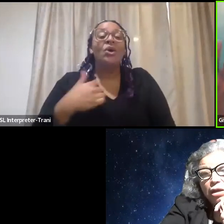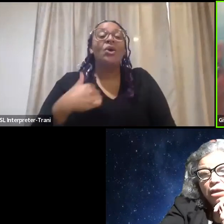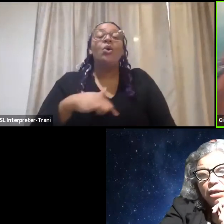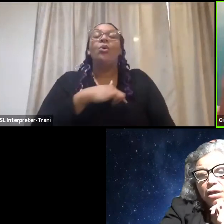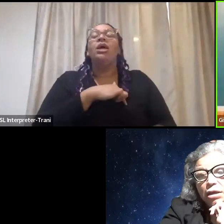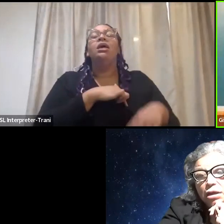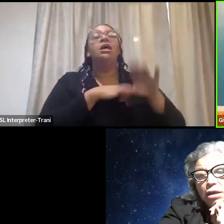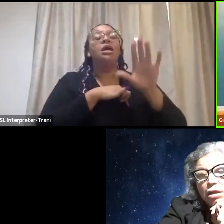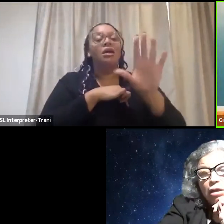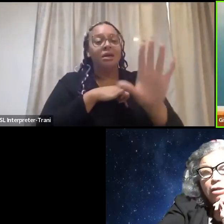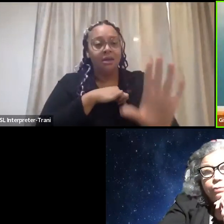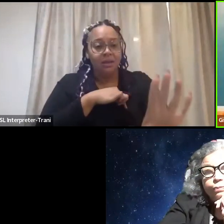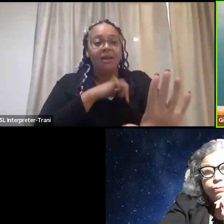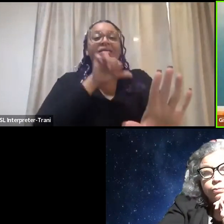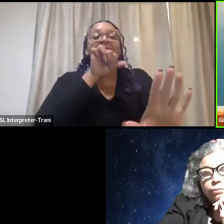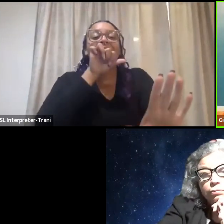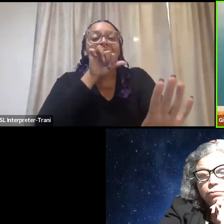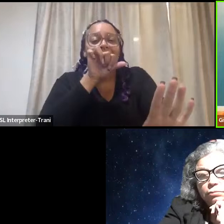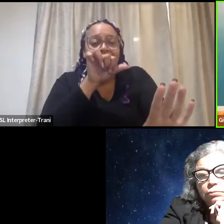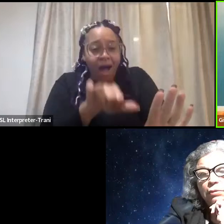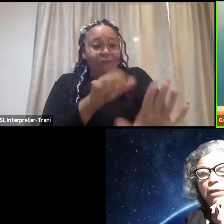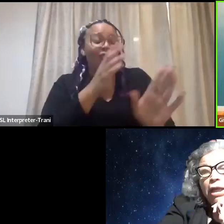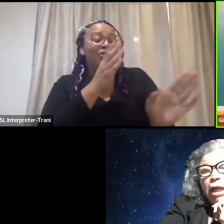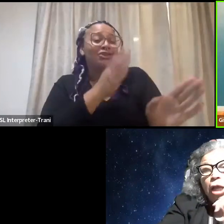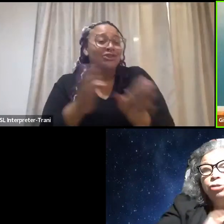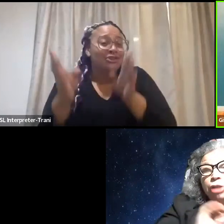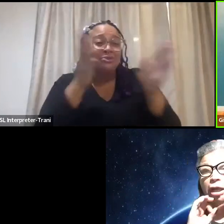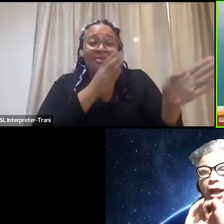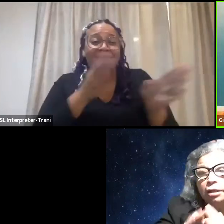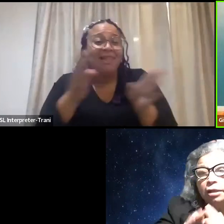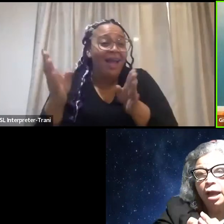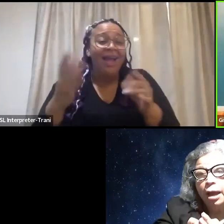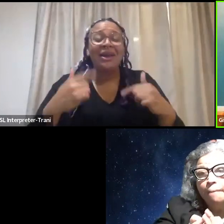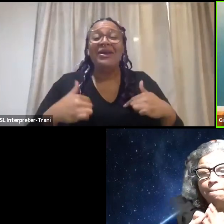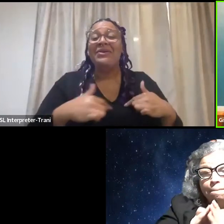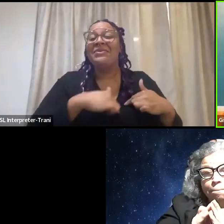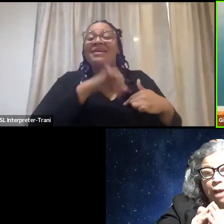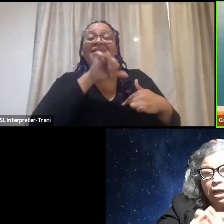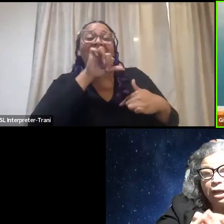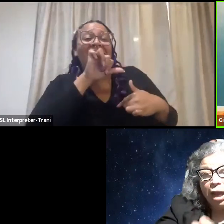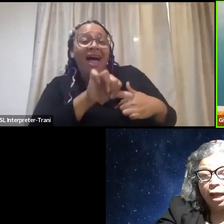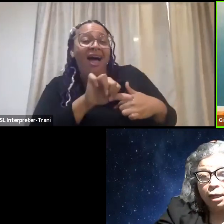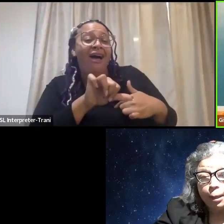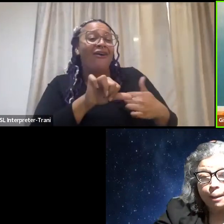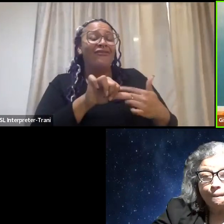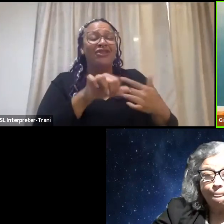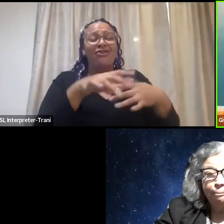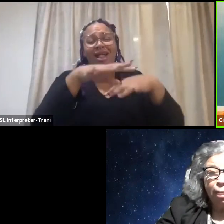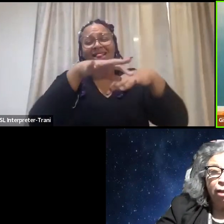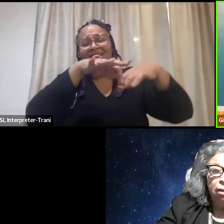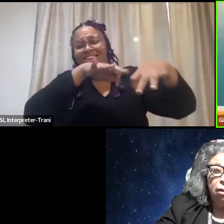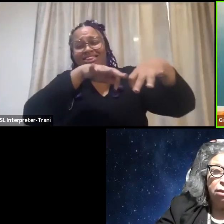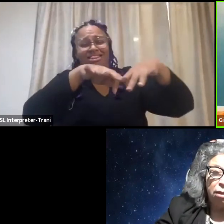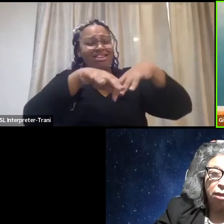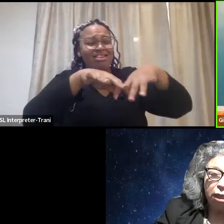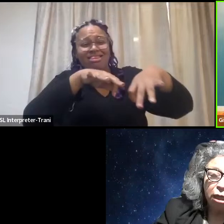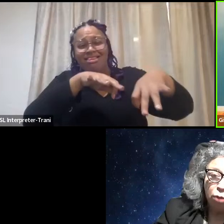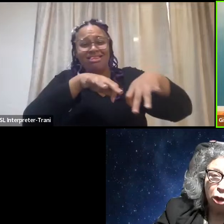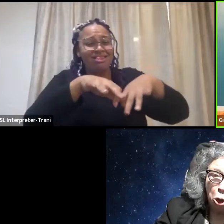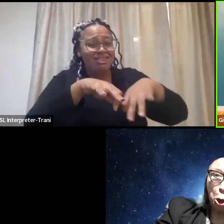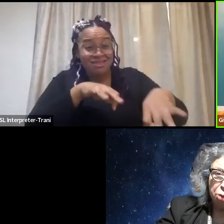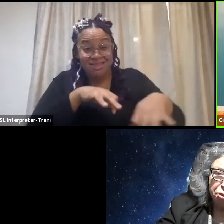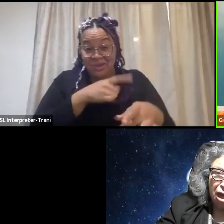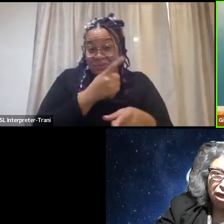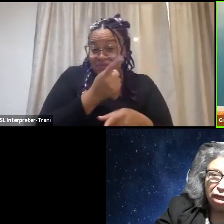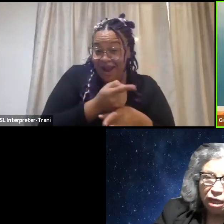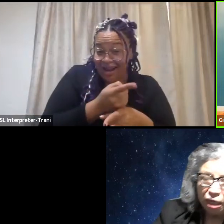love to plan. We love to get up in the details, right? And